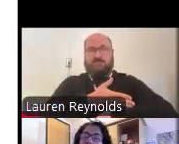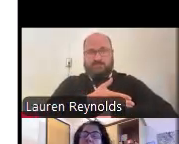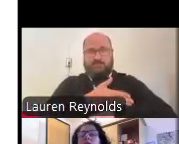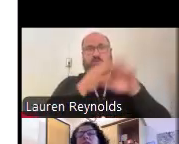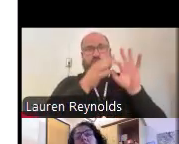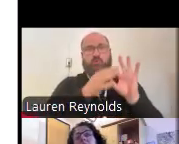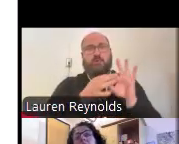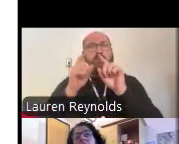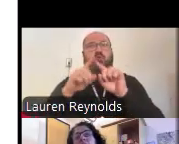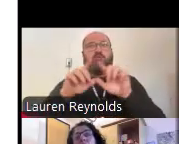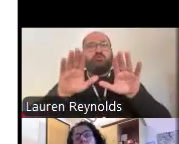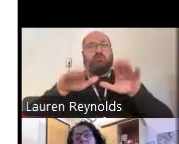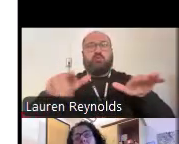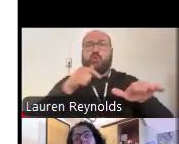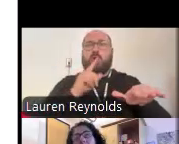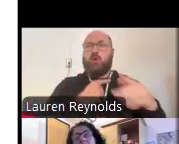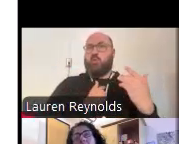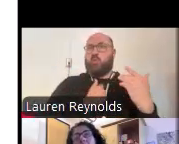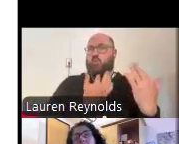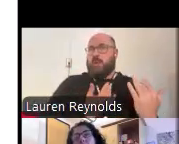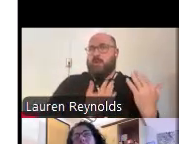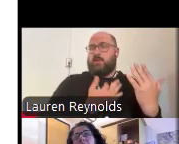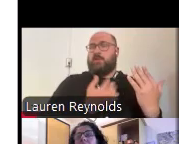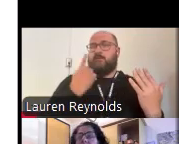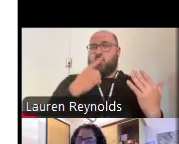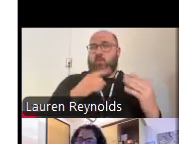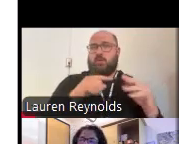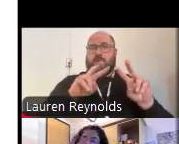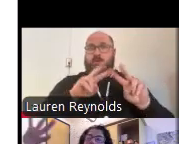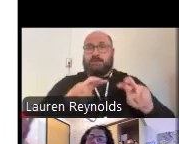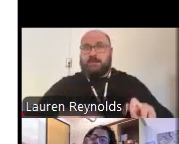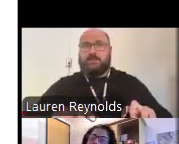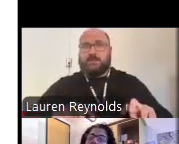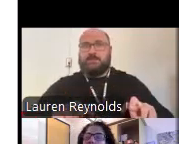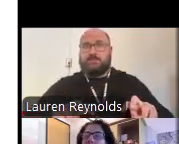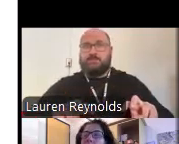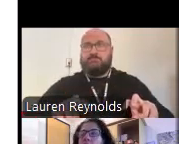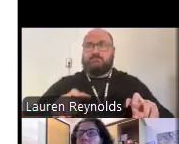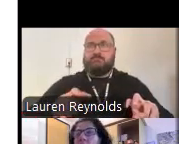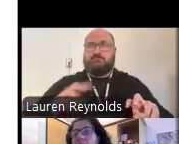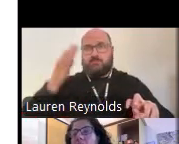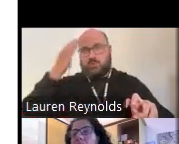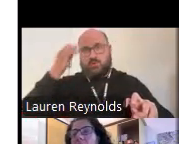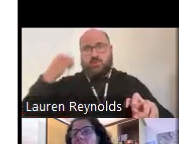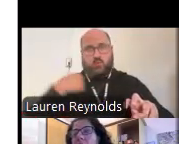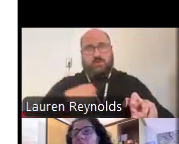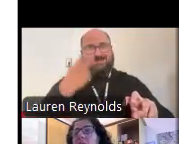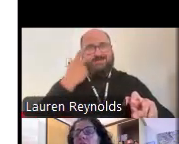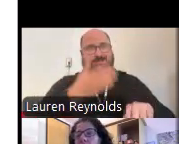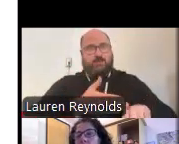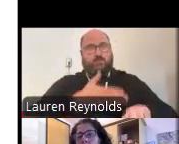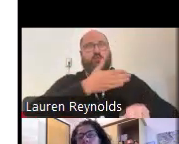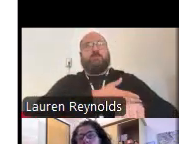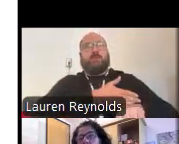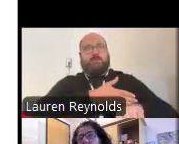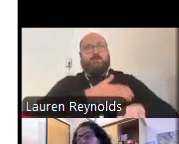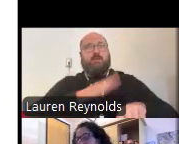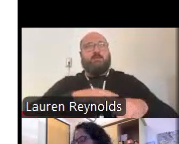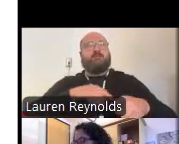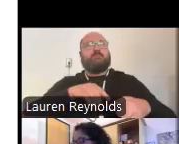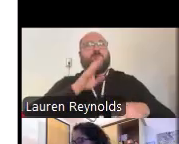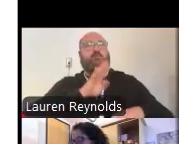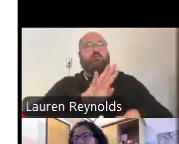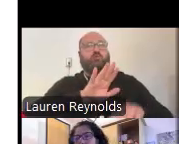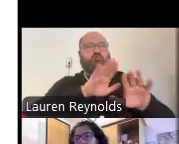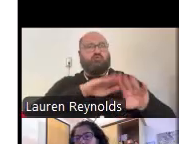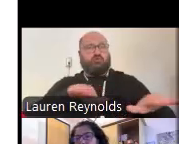are waiting potentially for an assessment that that we're seeing improvement in these 4-year-old children